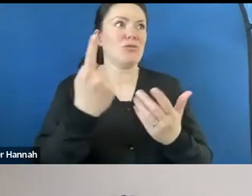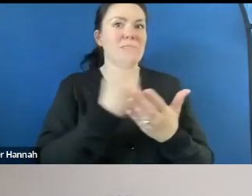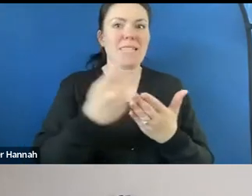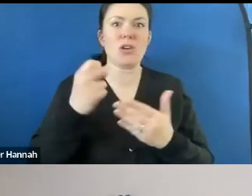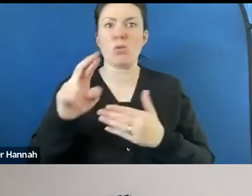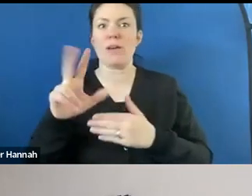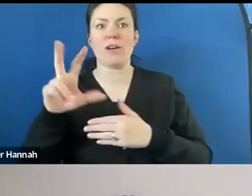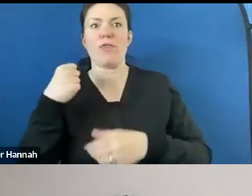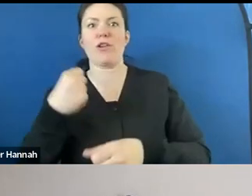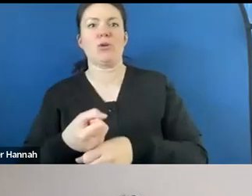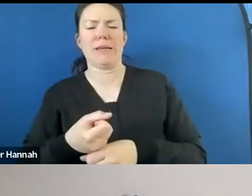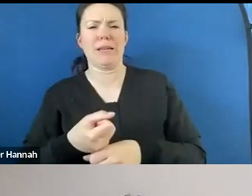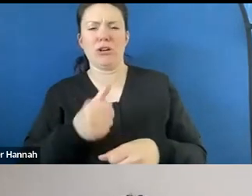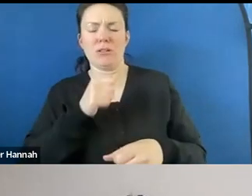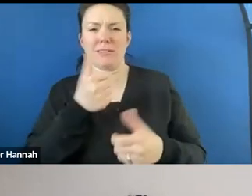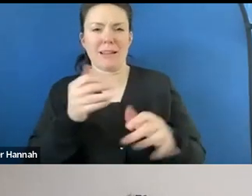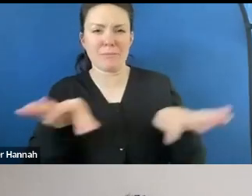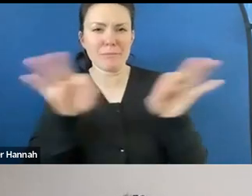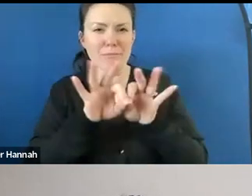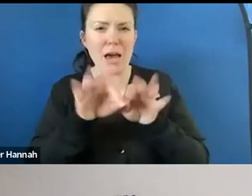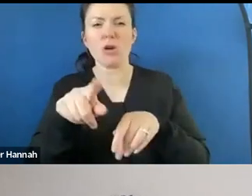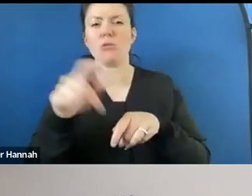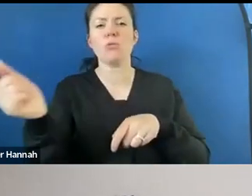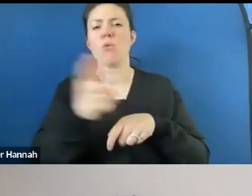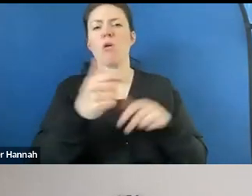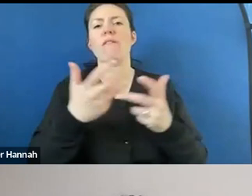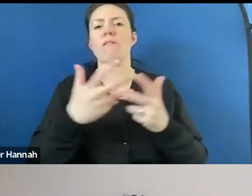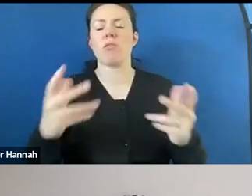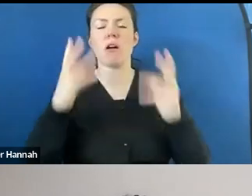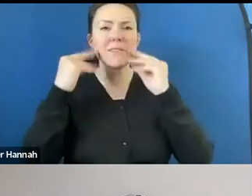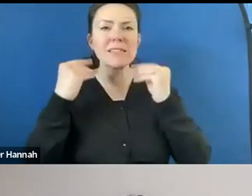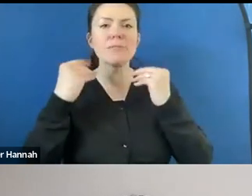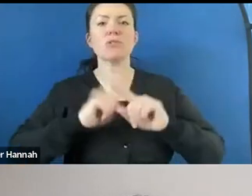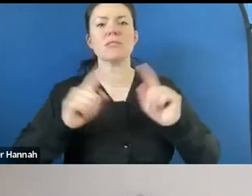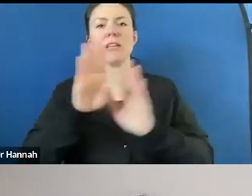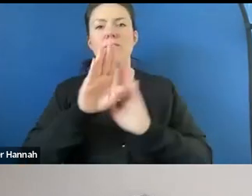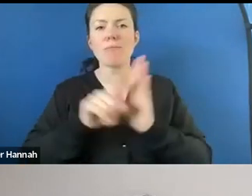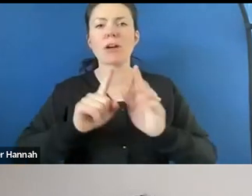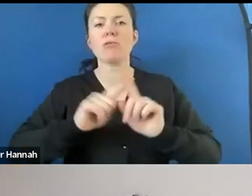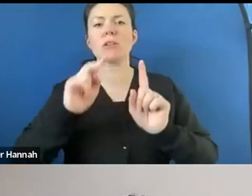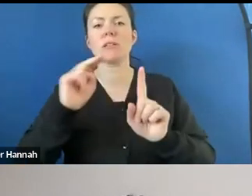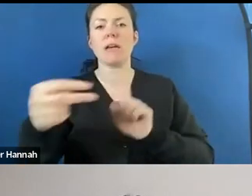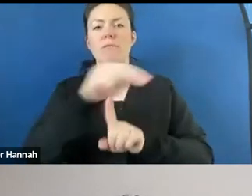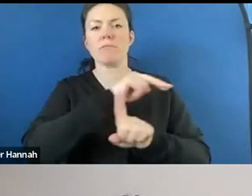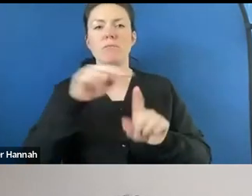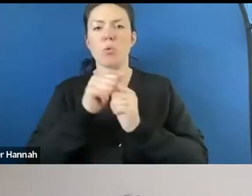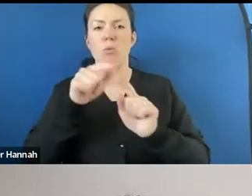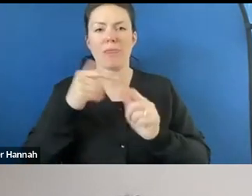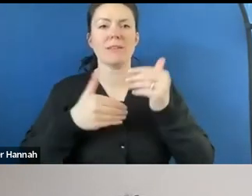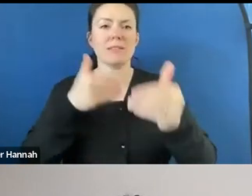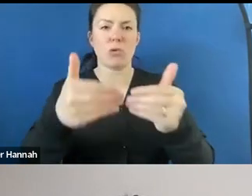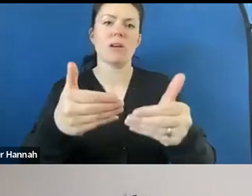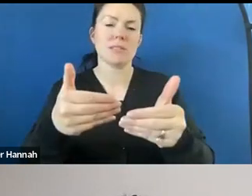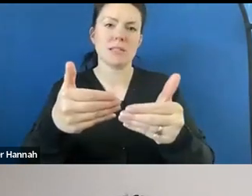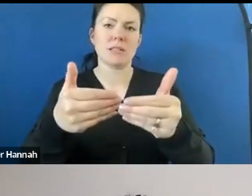know, 30 years, you all bring so much to the table. And I want to kind of even throughout this process, you know, really